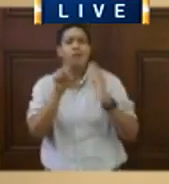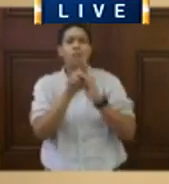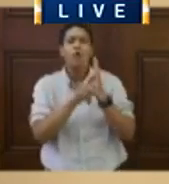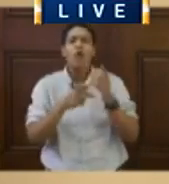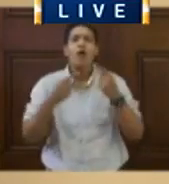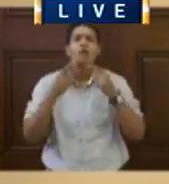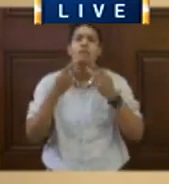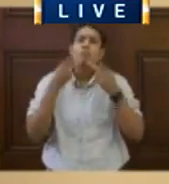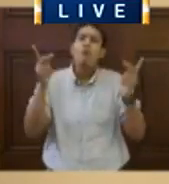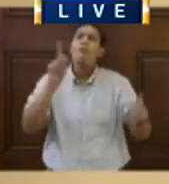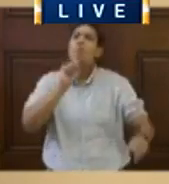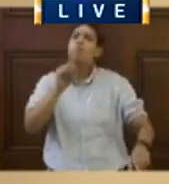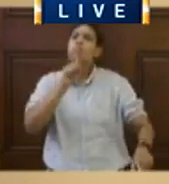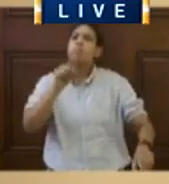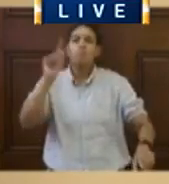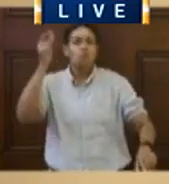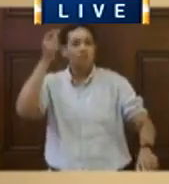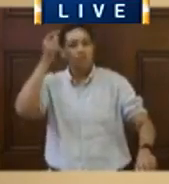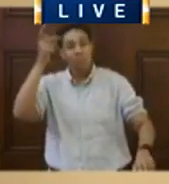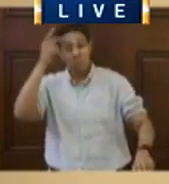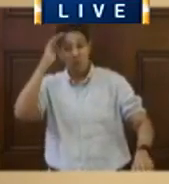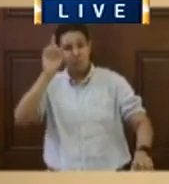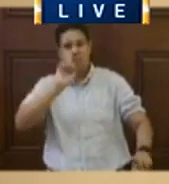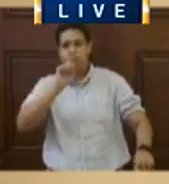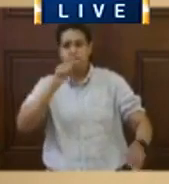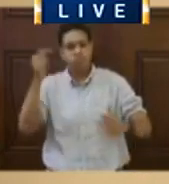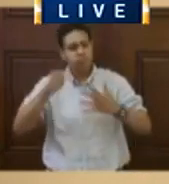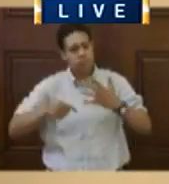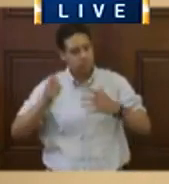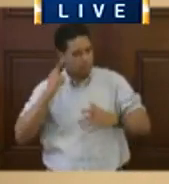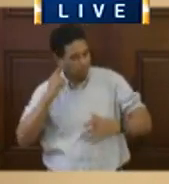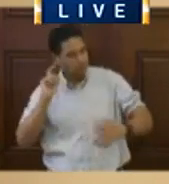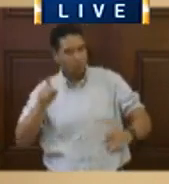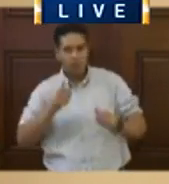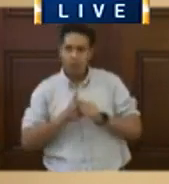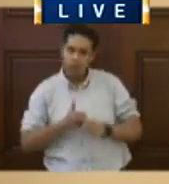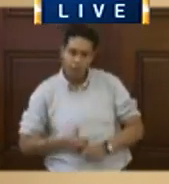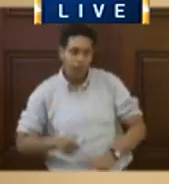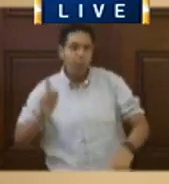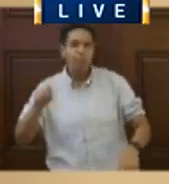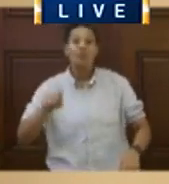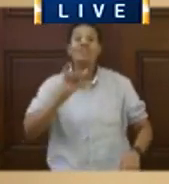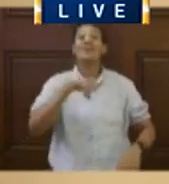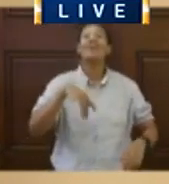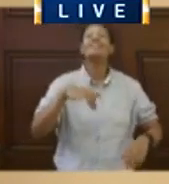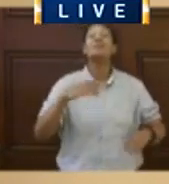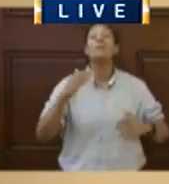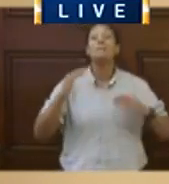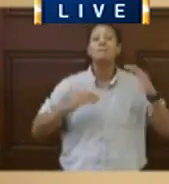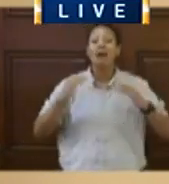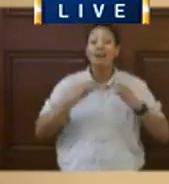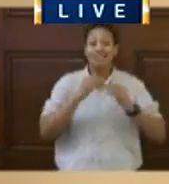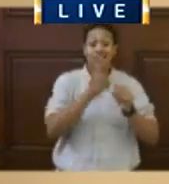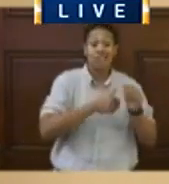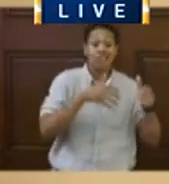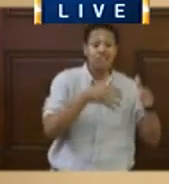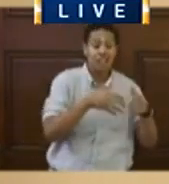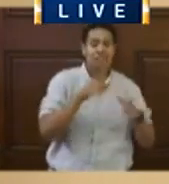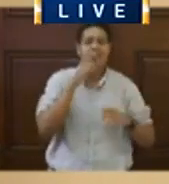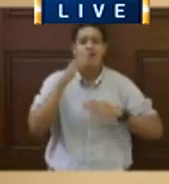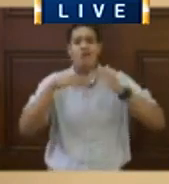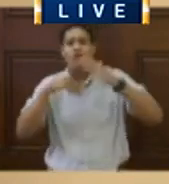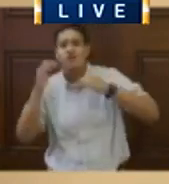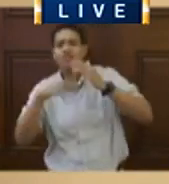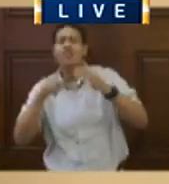by the Prime Minister, to find that fine balance in each sector: construction, manufacturing, business process